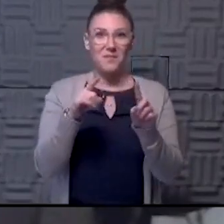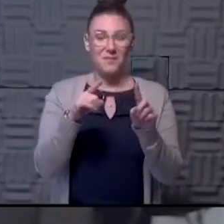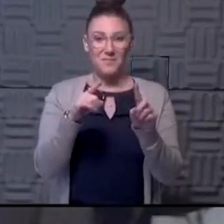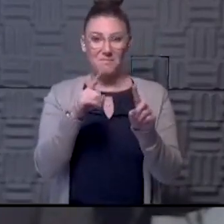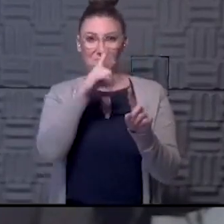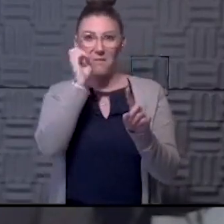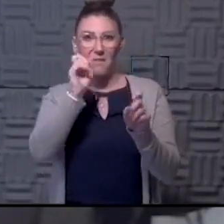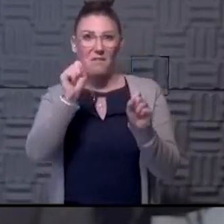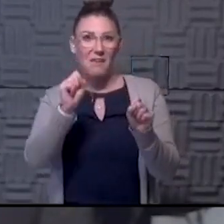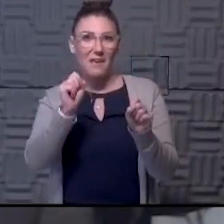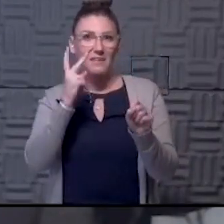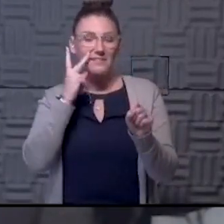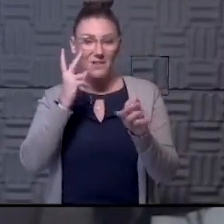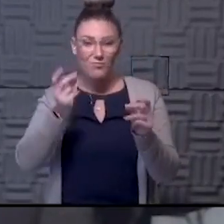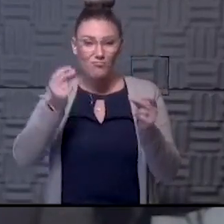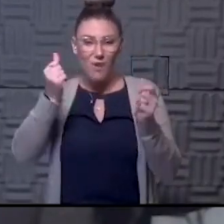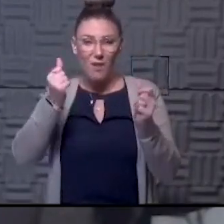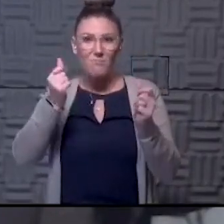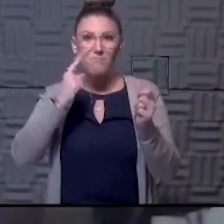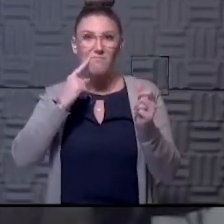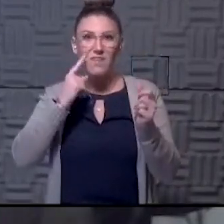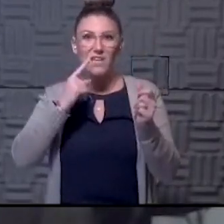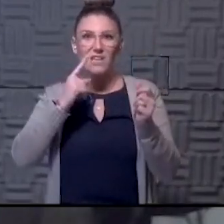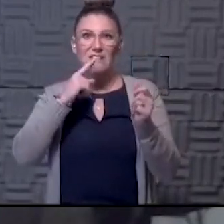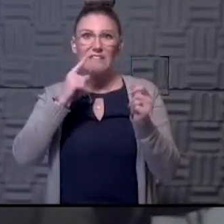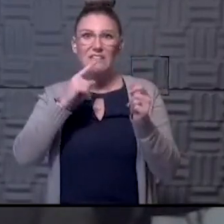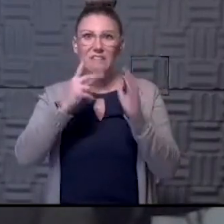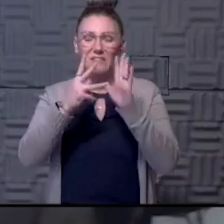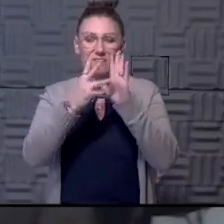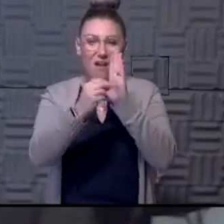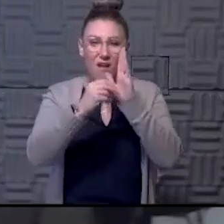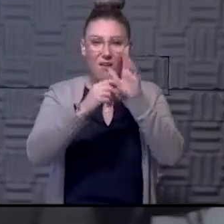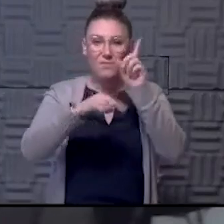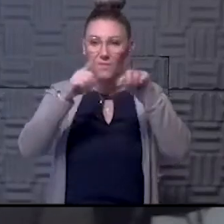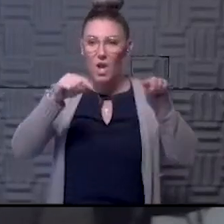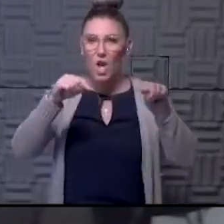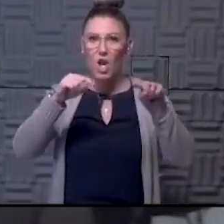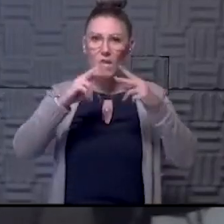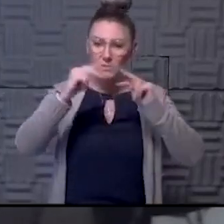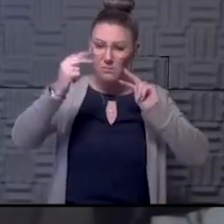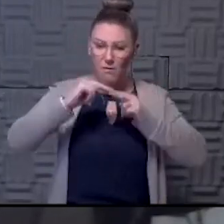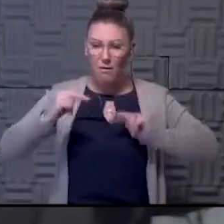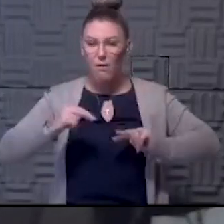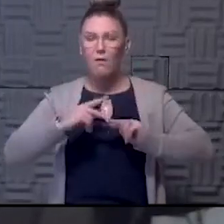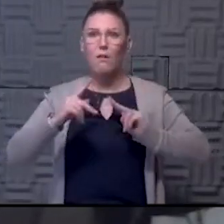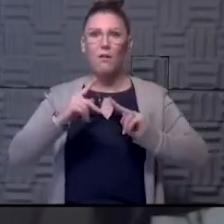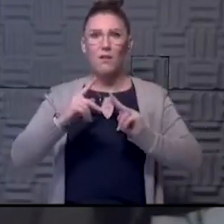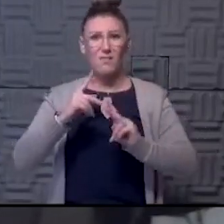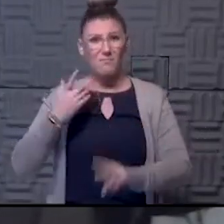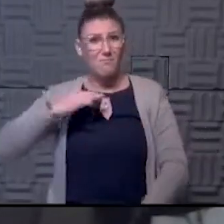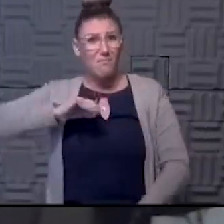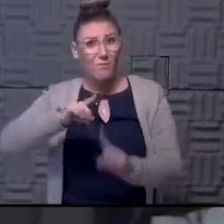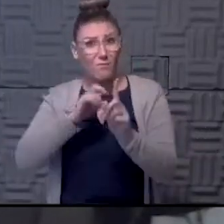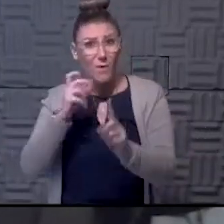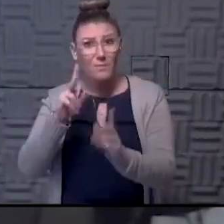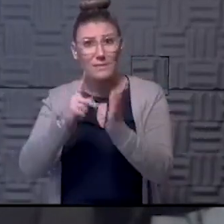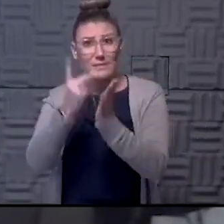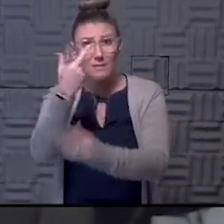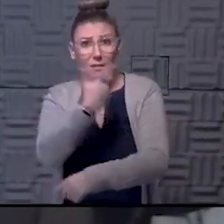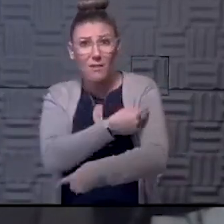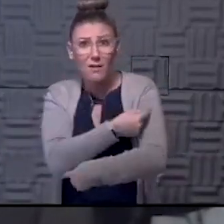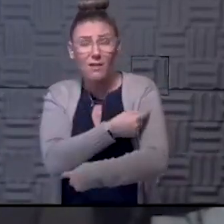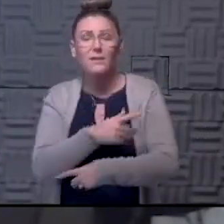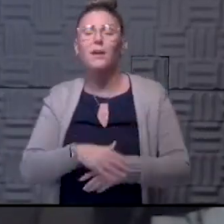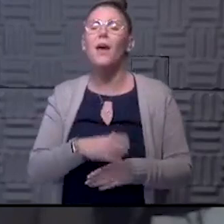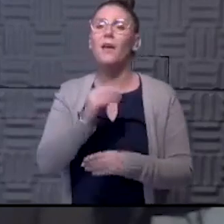rapidly see these variants come and say, we think it might benefit from a booster, that's pretty neat. So, obviously